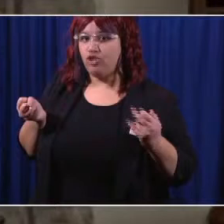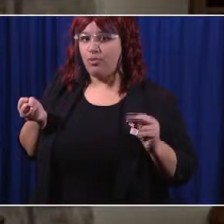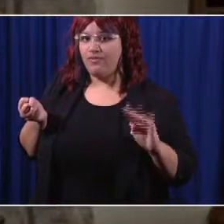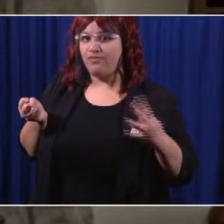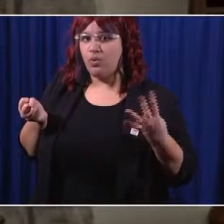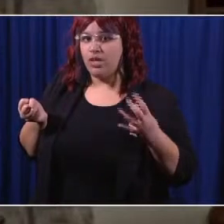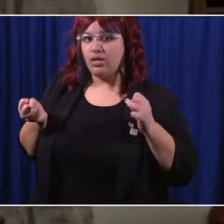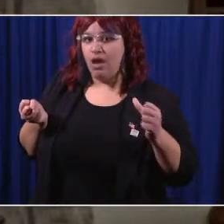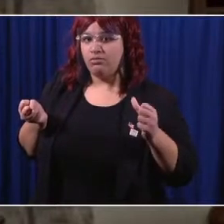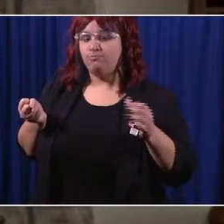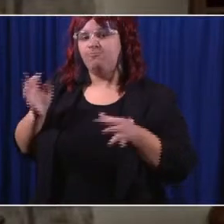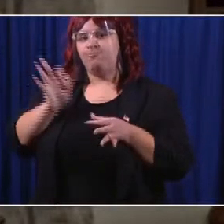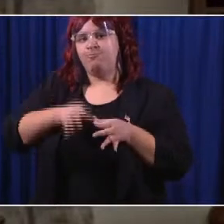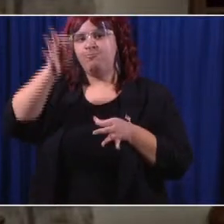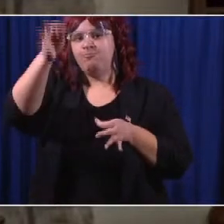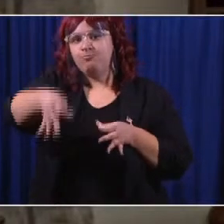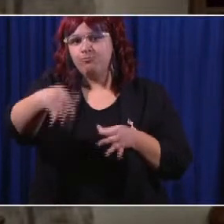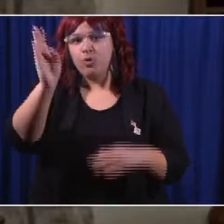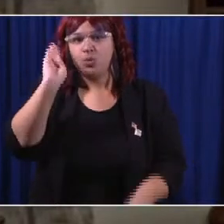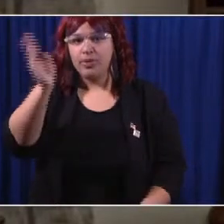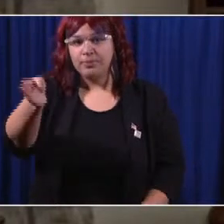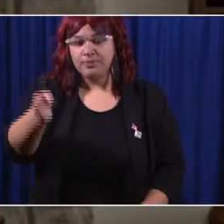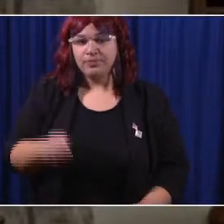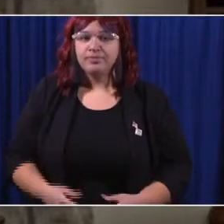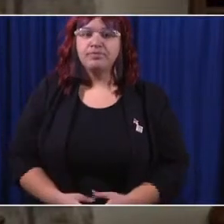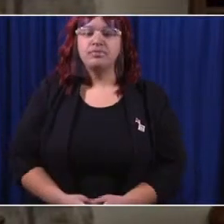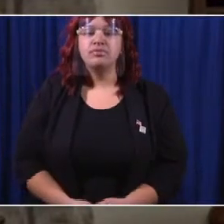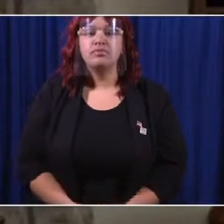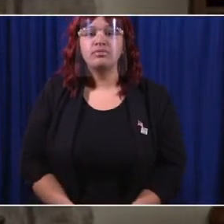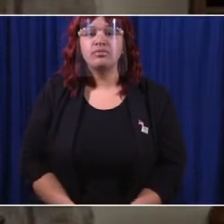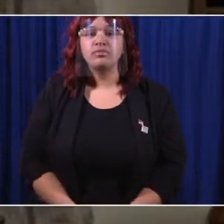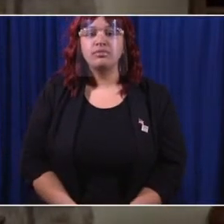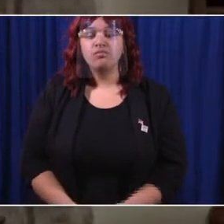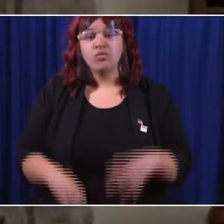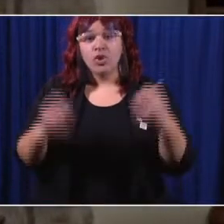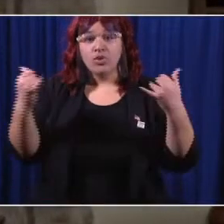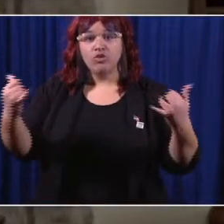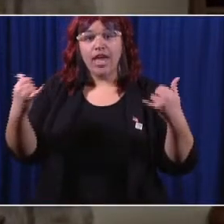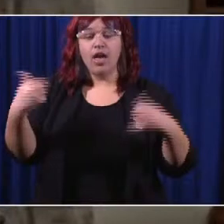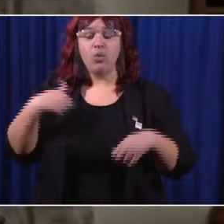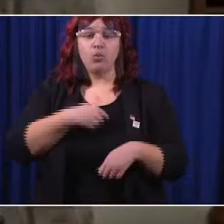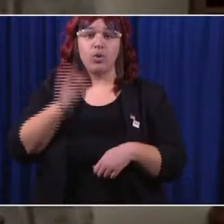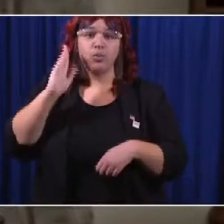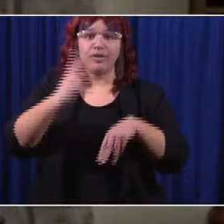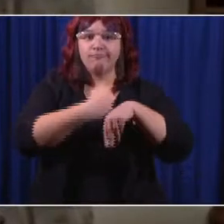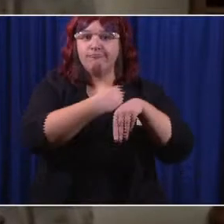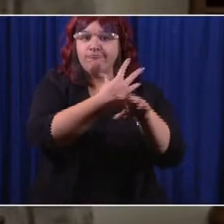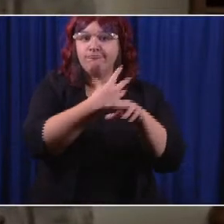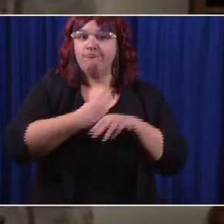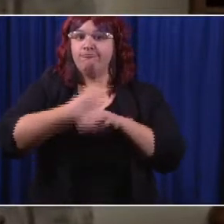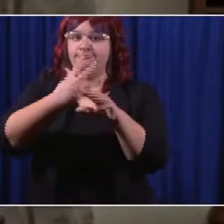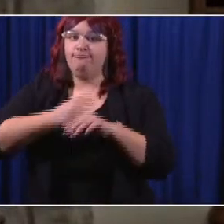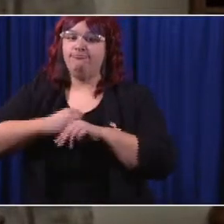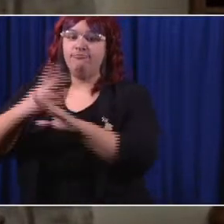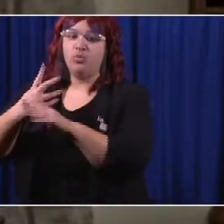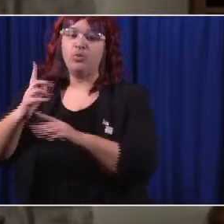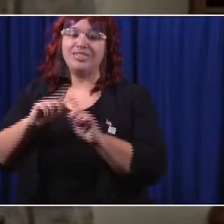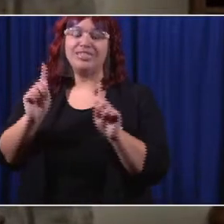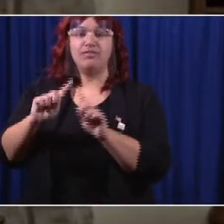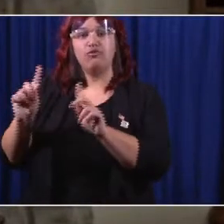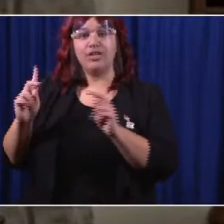Today, we're going to hear from some people who are really at the front lines. Let me start with our next guest, Stacy